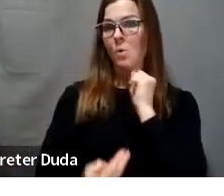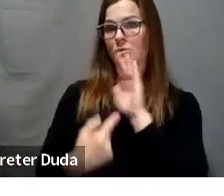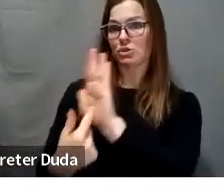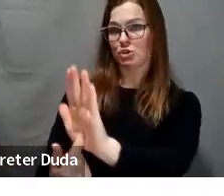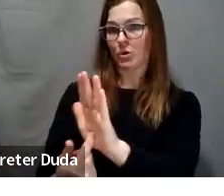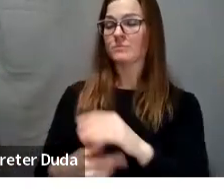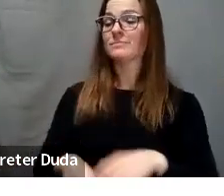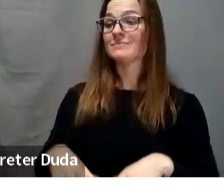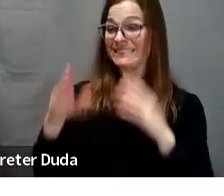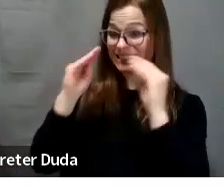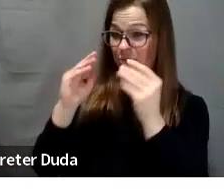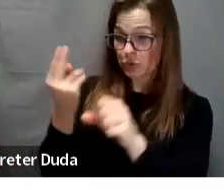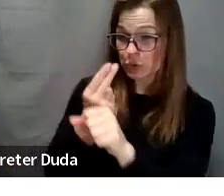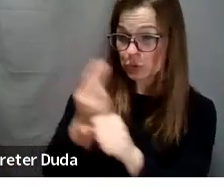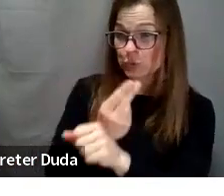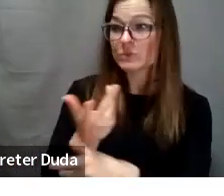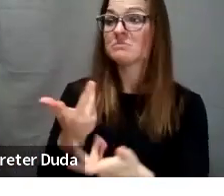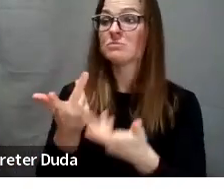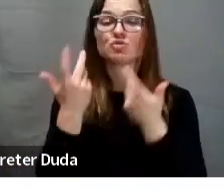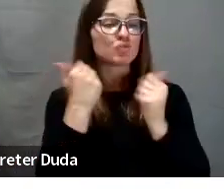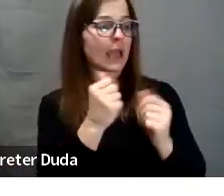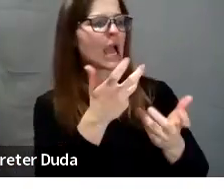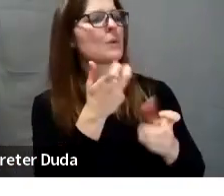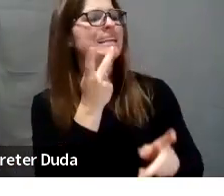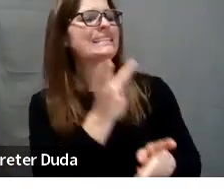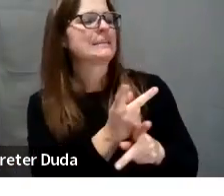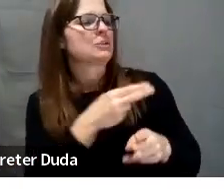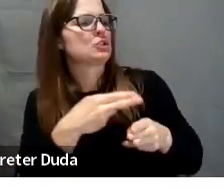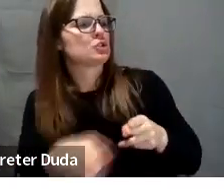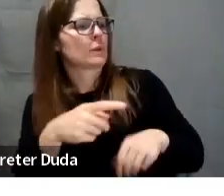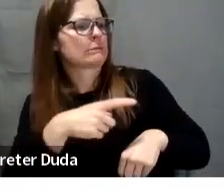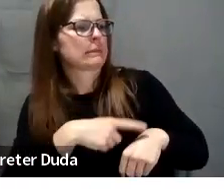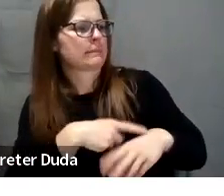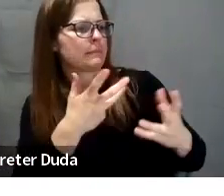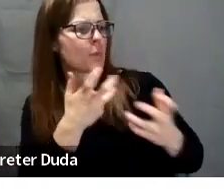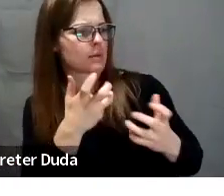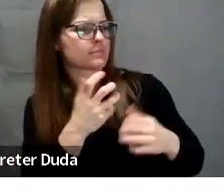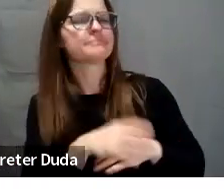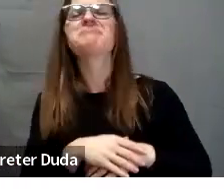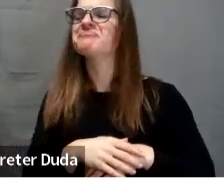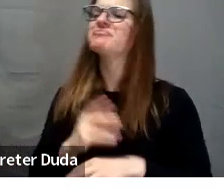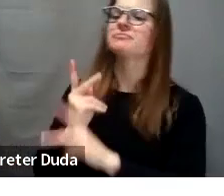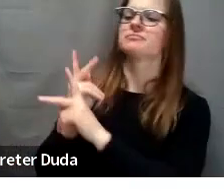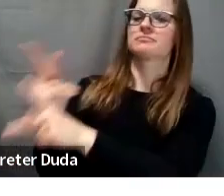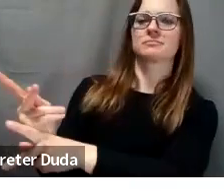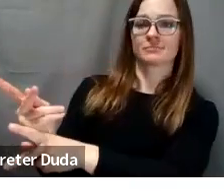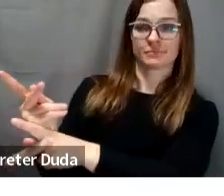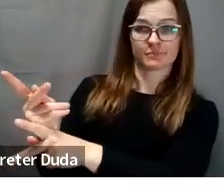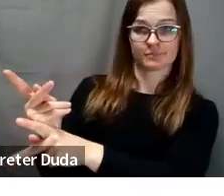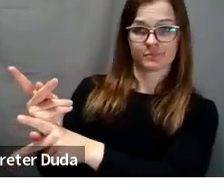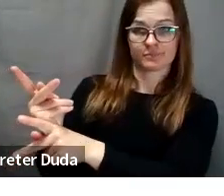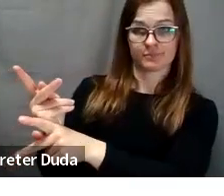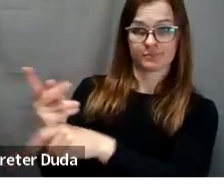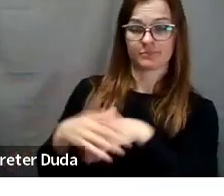demonstration process, if you're looking to keep it for a short period of time, we can loan it out depending on whether we have it,